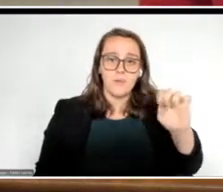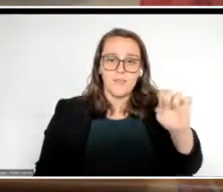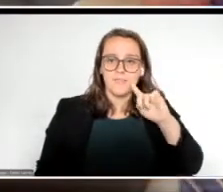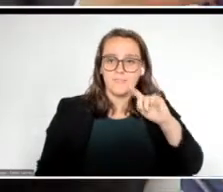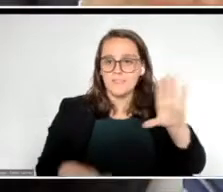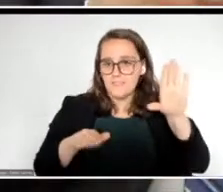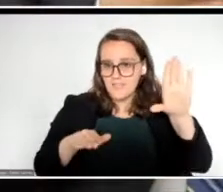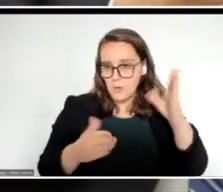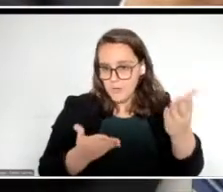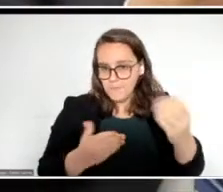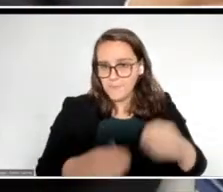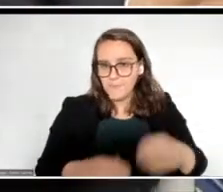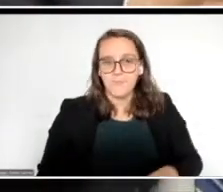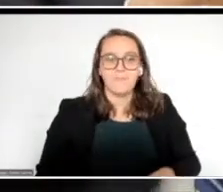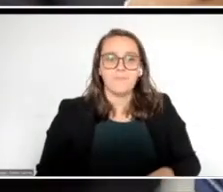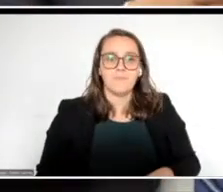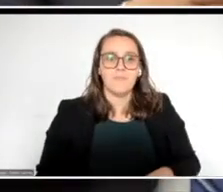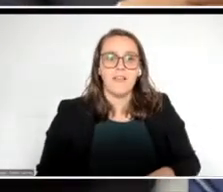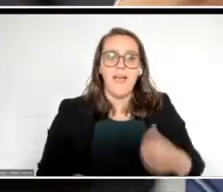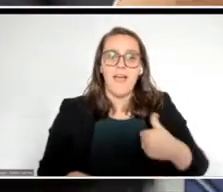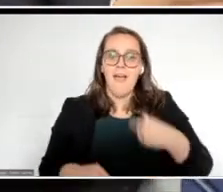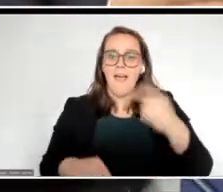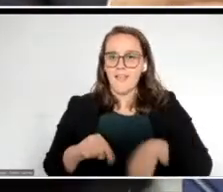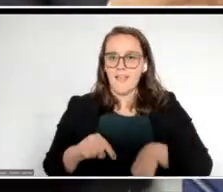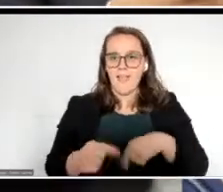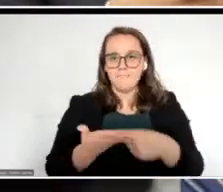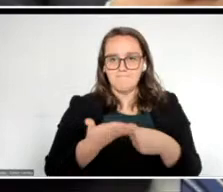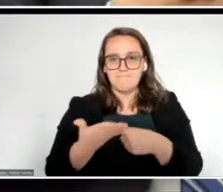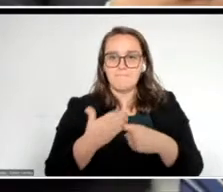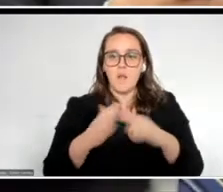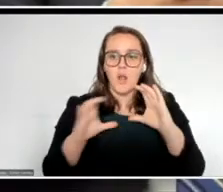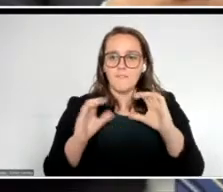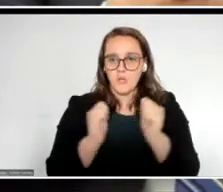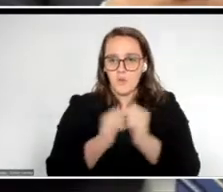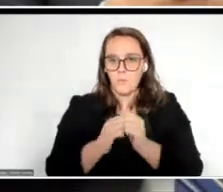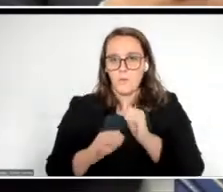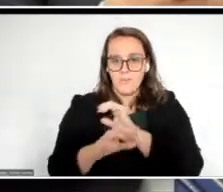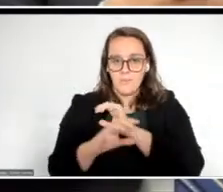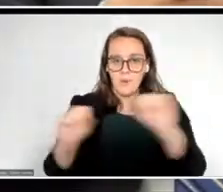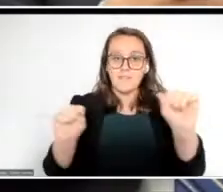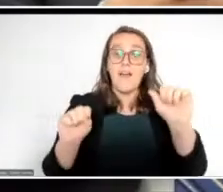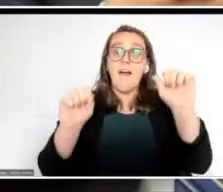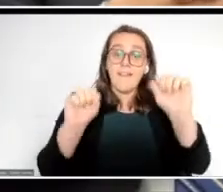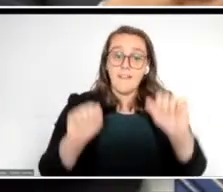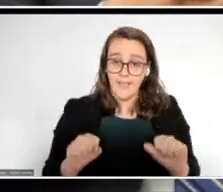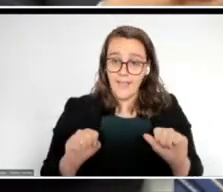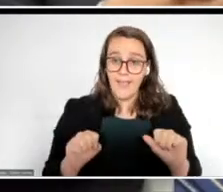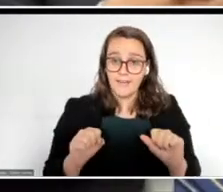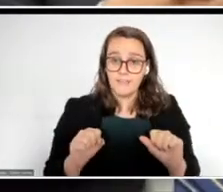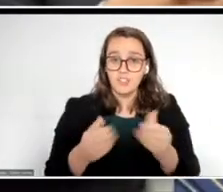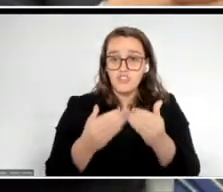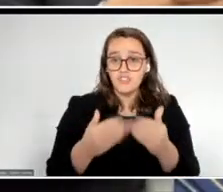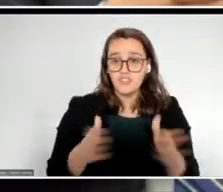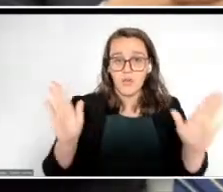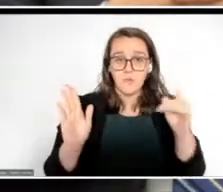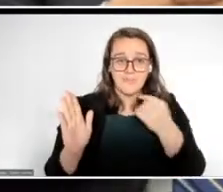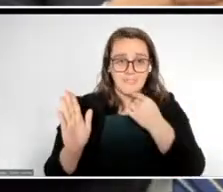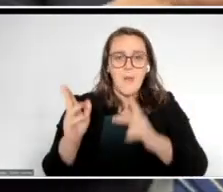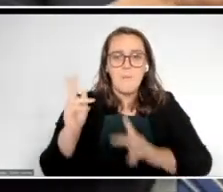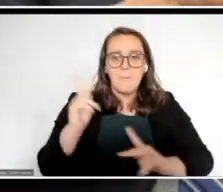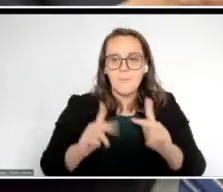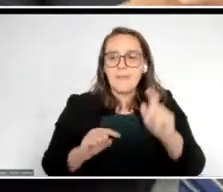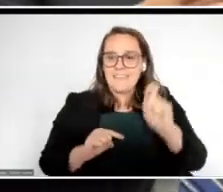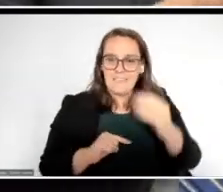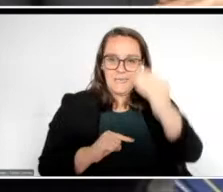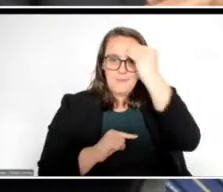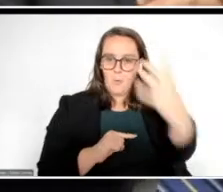I can't talk about conversations with the president, but I can generically say that I said, you know, people need to be told there needs to